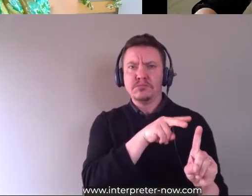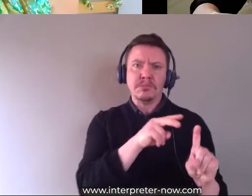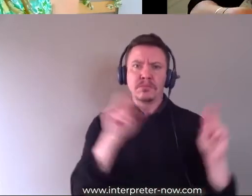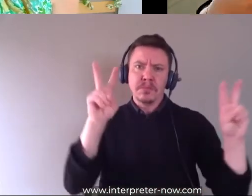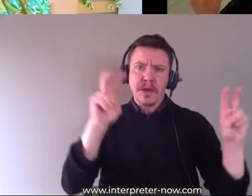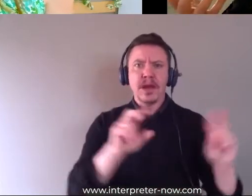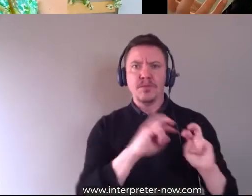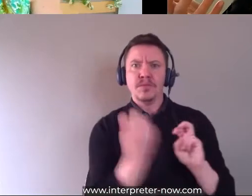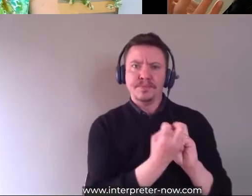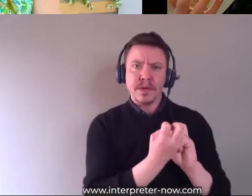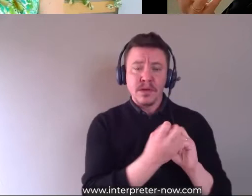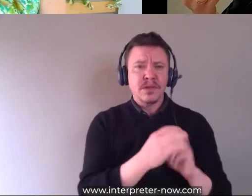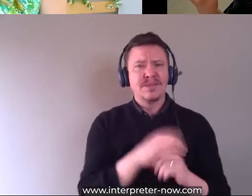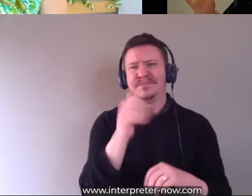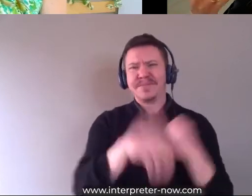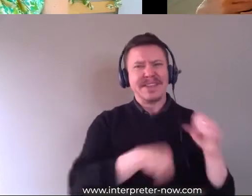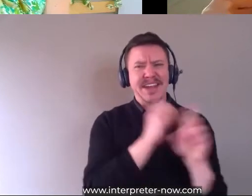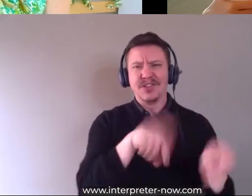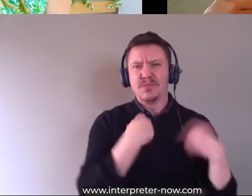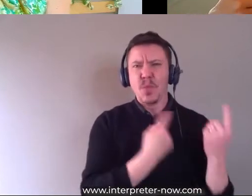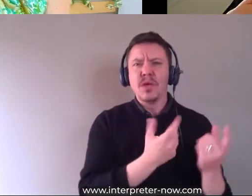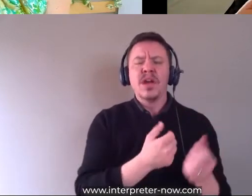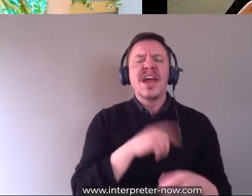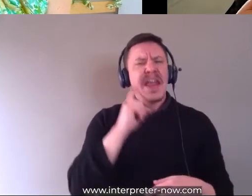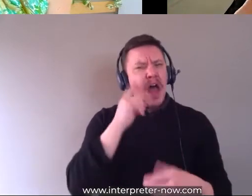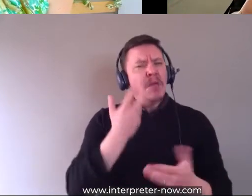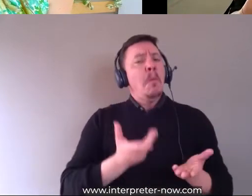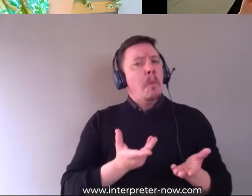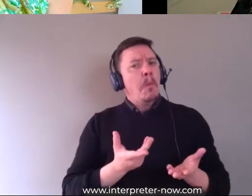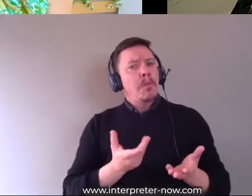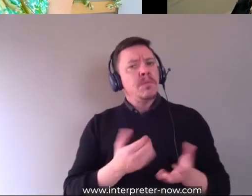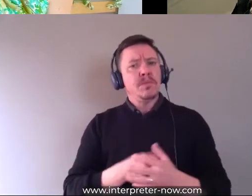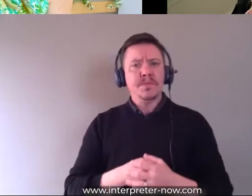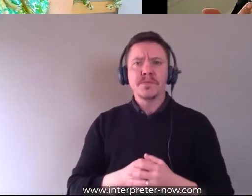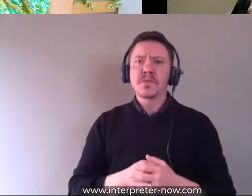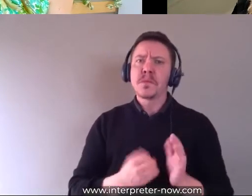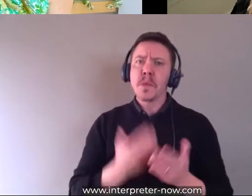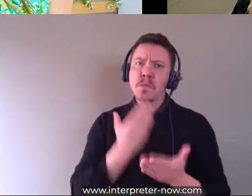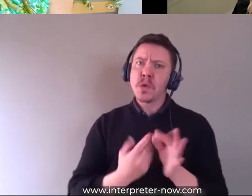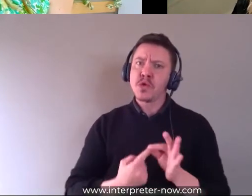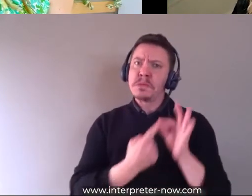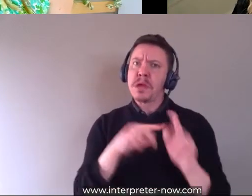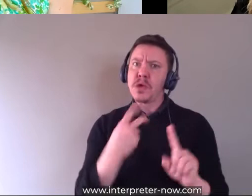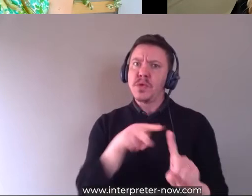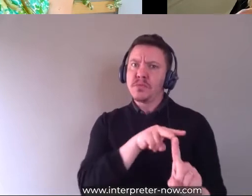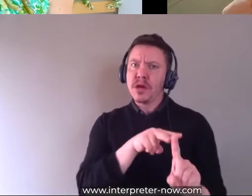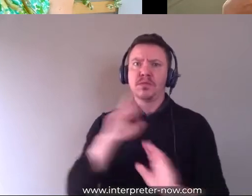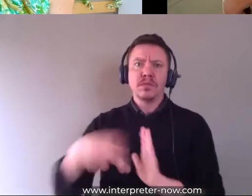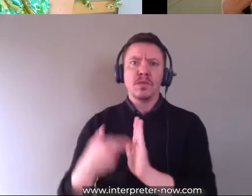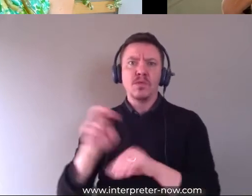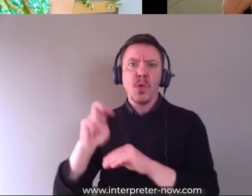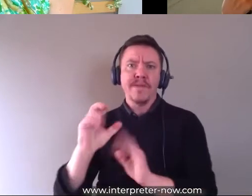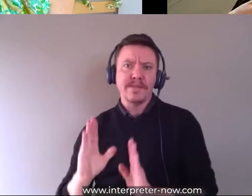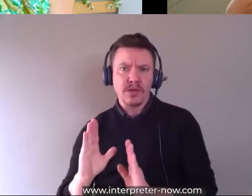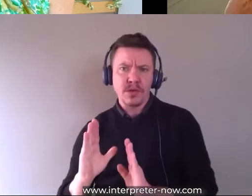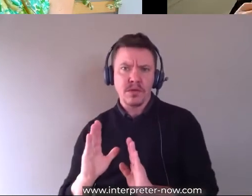speak, for well over a decade, and I thought that I had a pretty unique perspective on the role of investor. And the